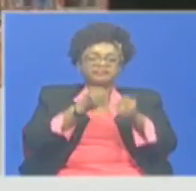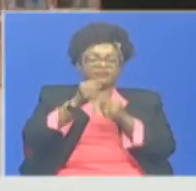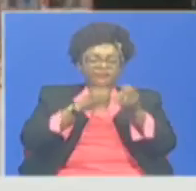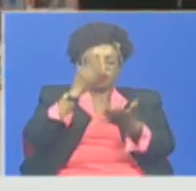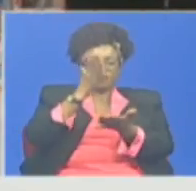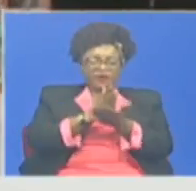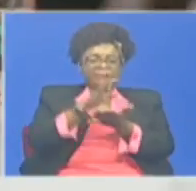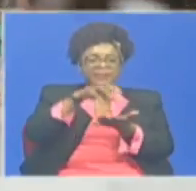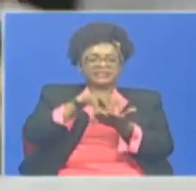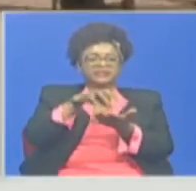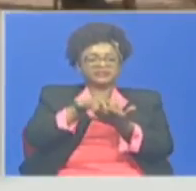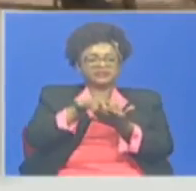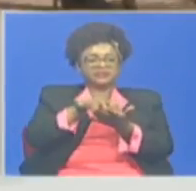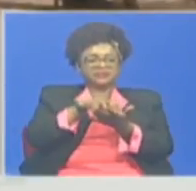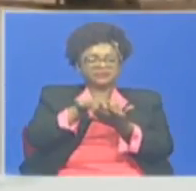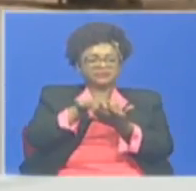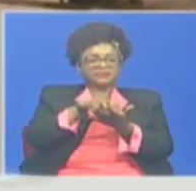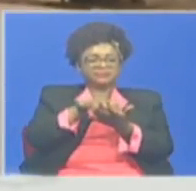cases tally.